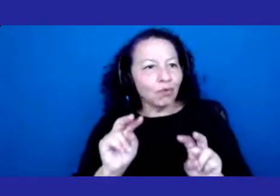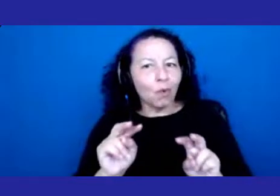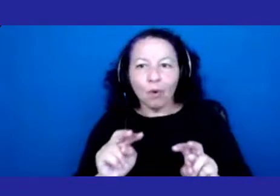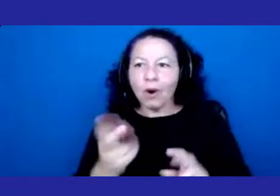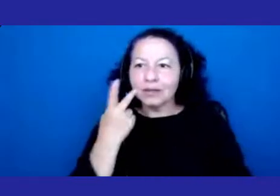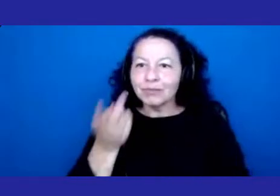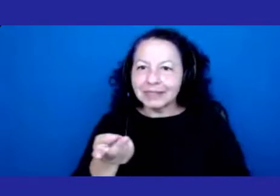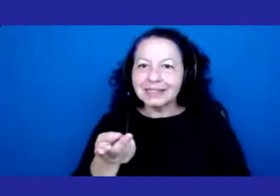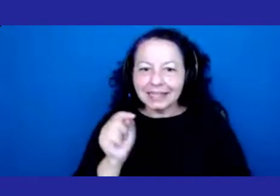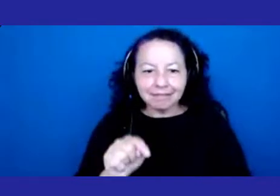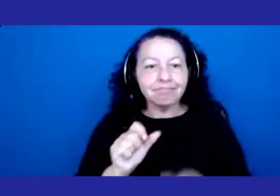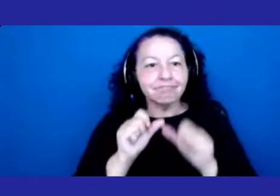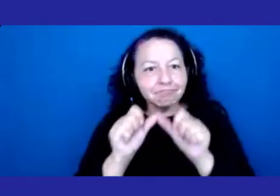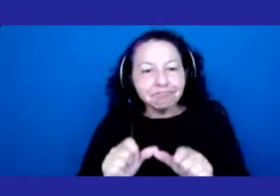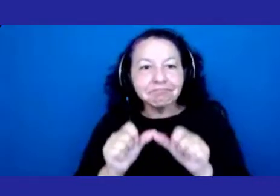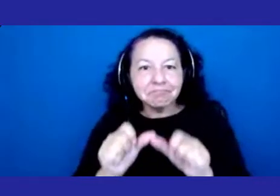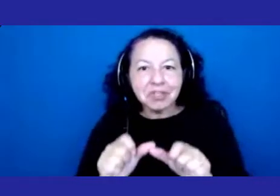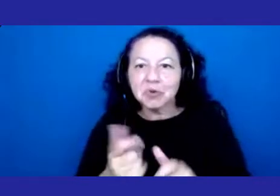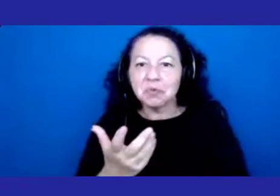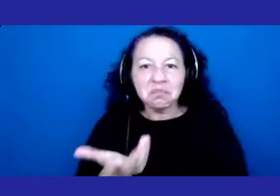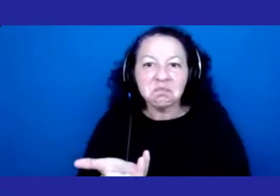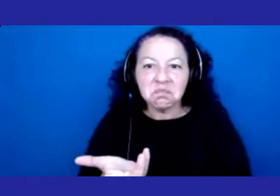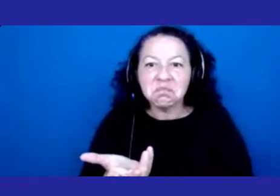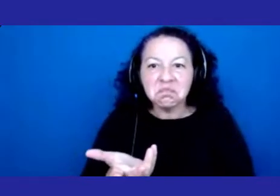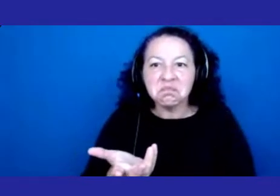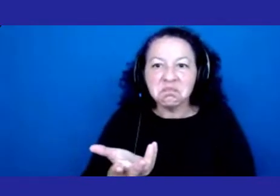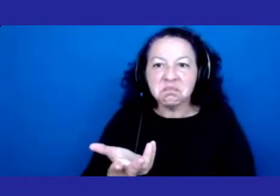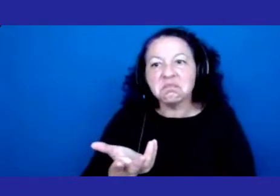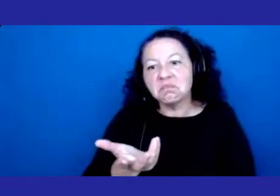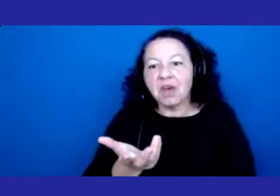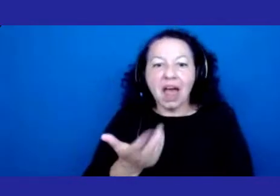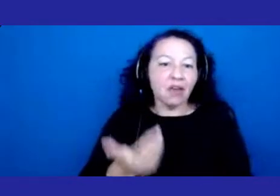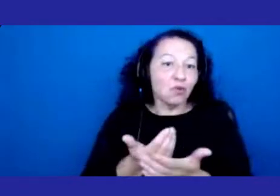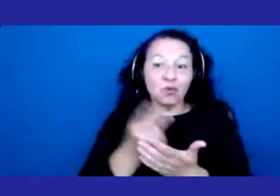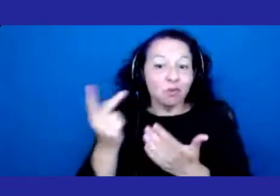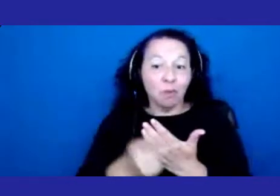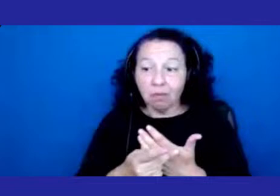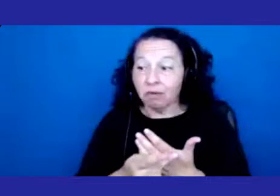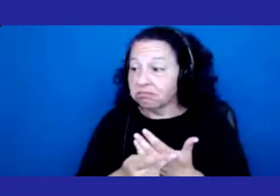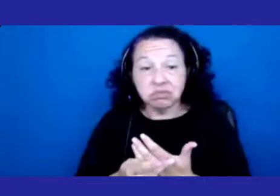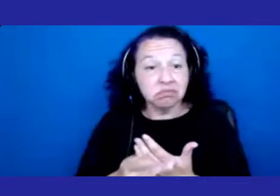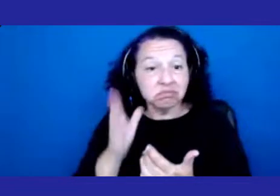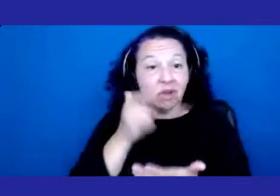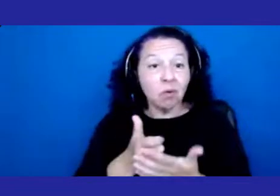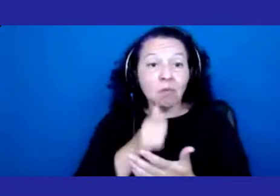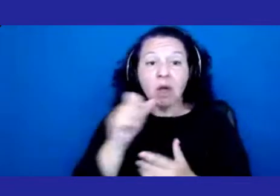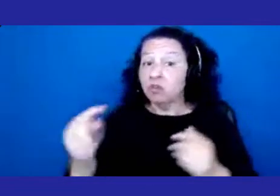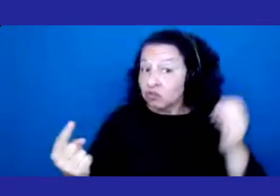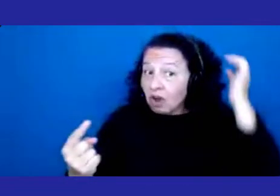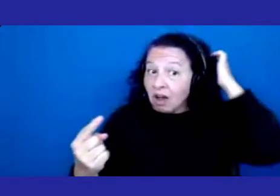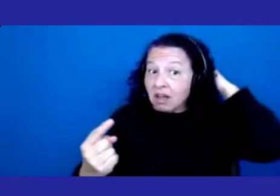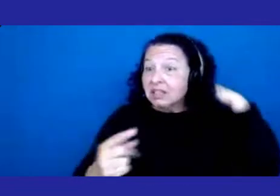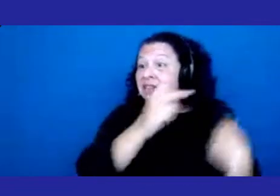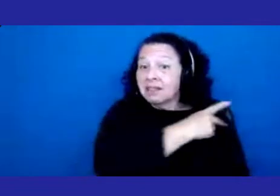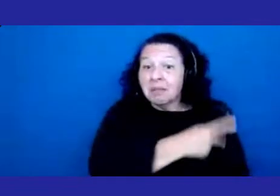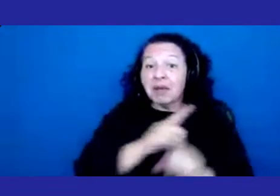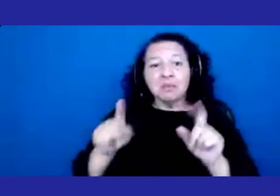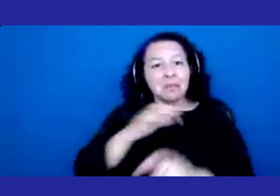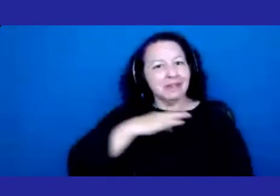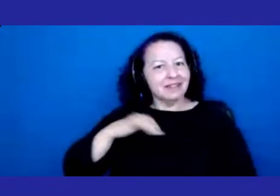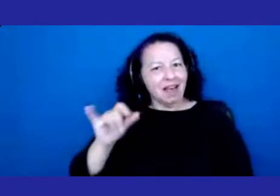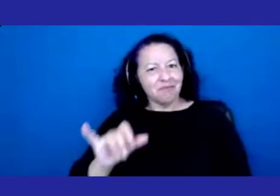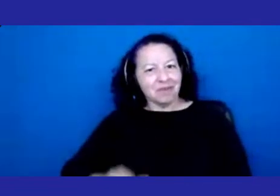this continue and the new programs that will help not only the patients but the staff.